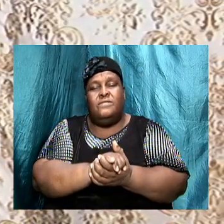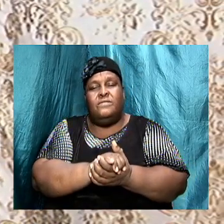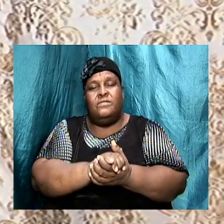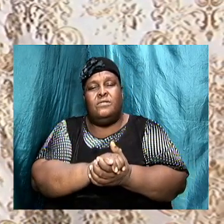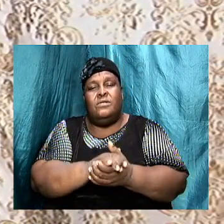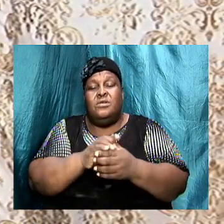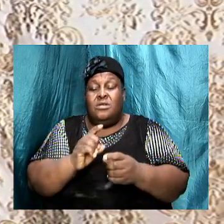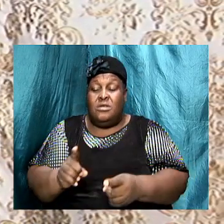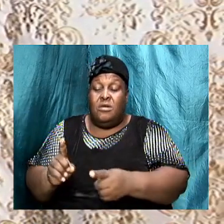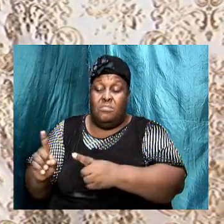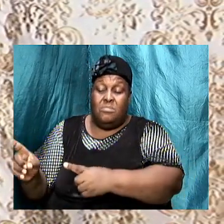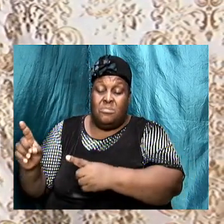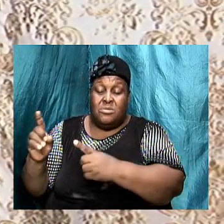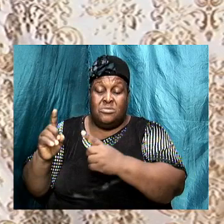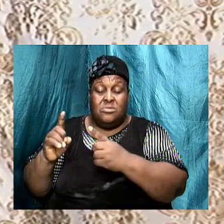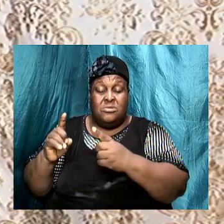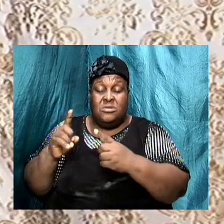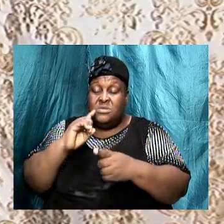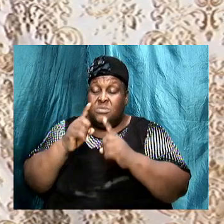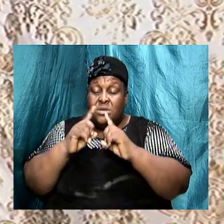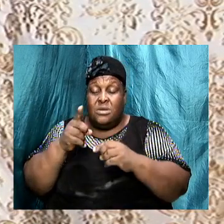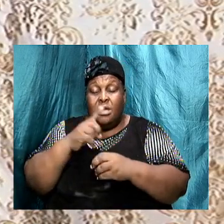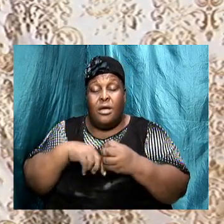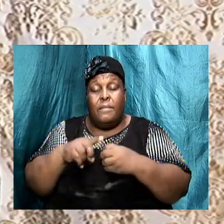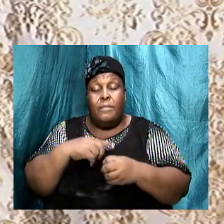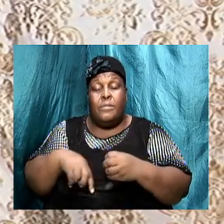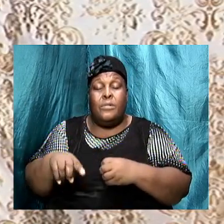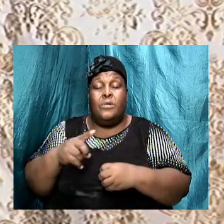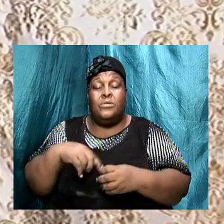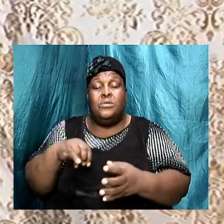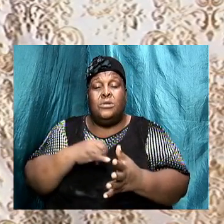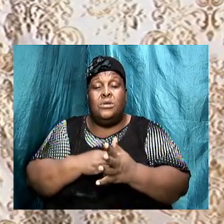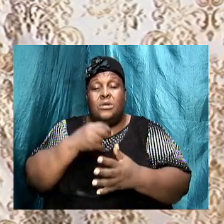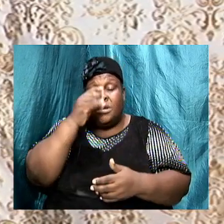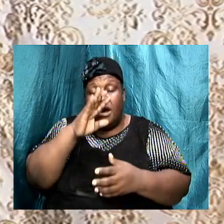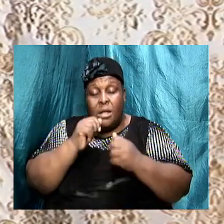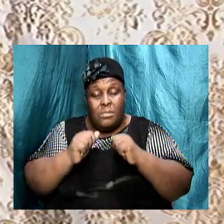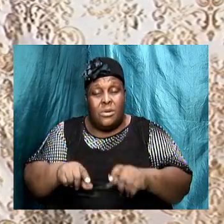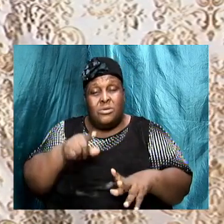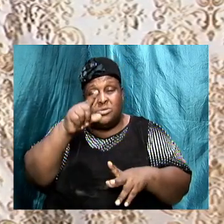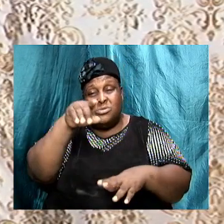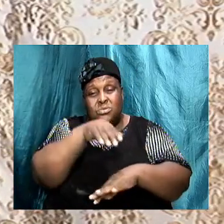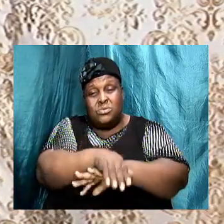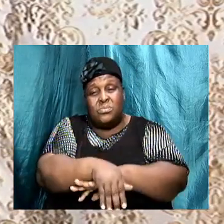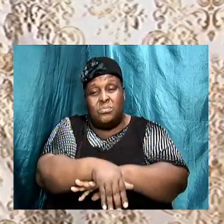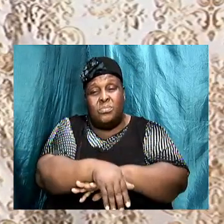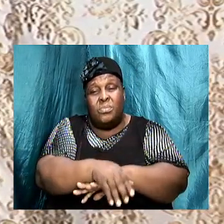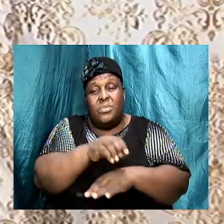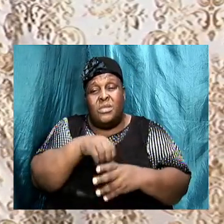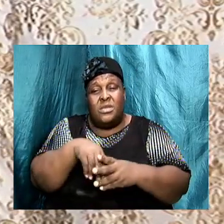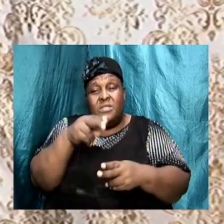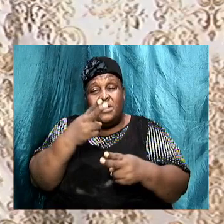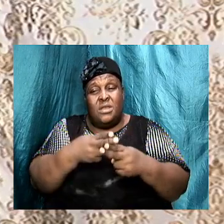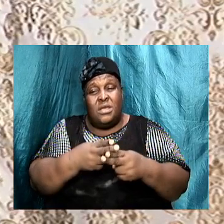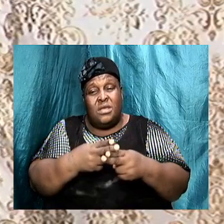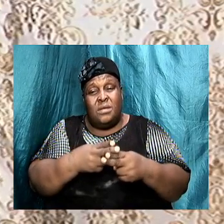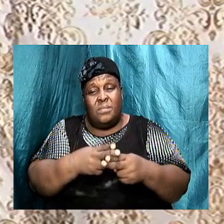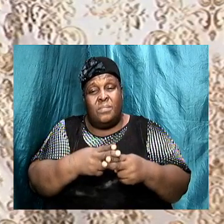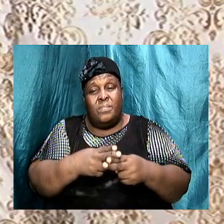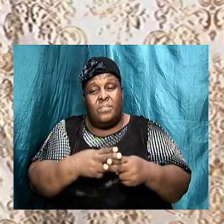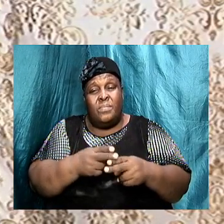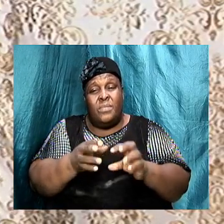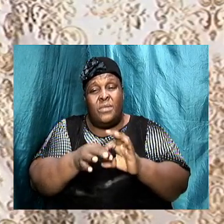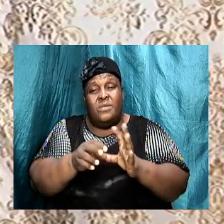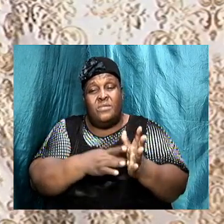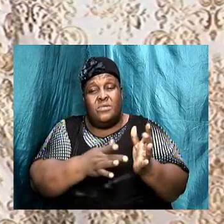Hold on to what has been passed down unto you. God bless you tonight. In the name of